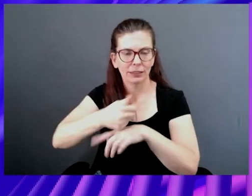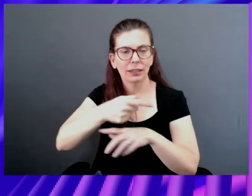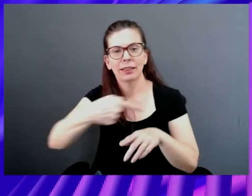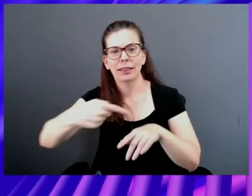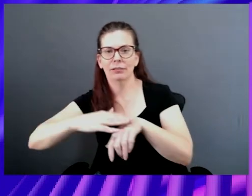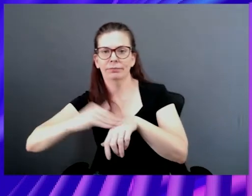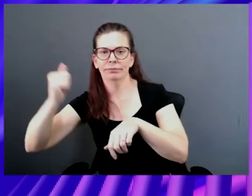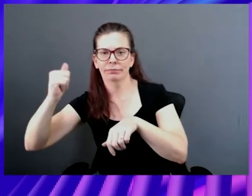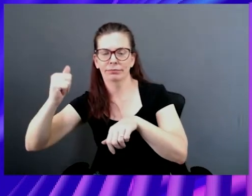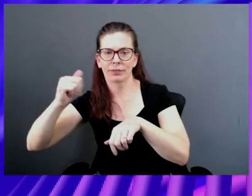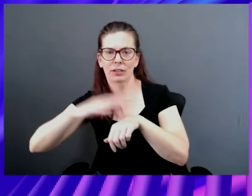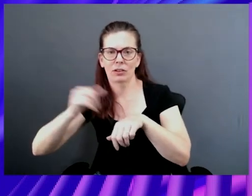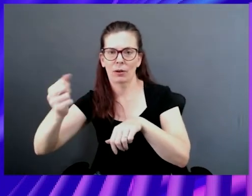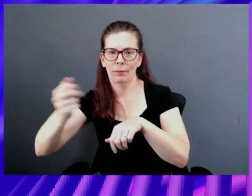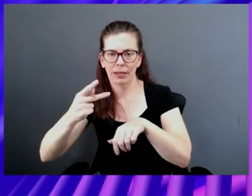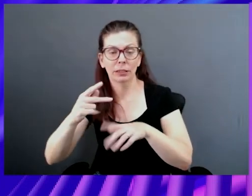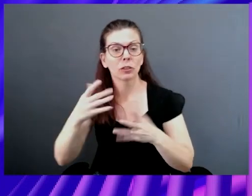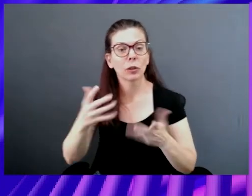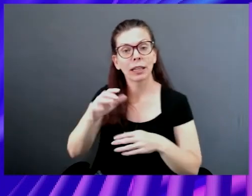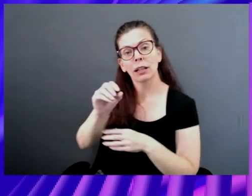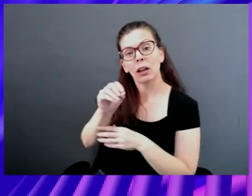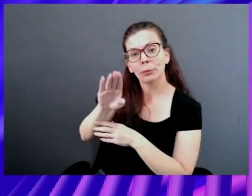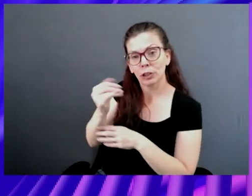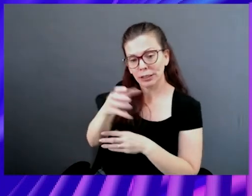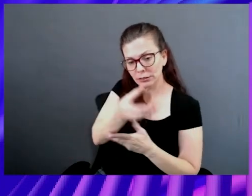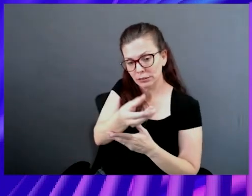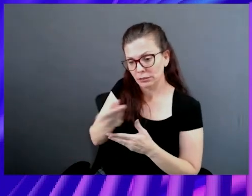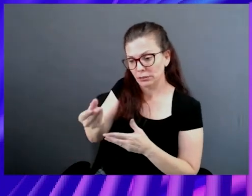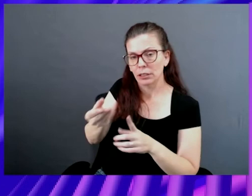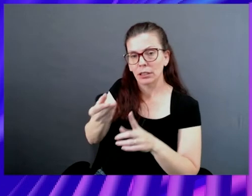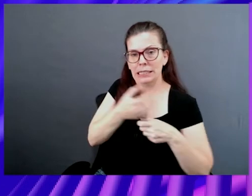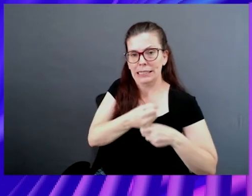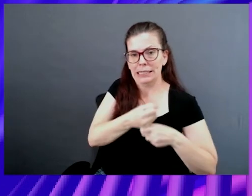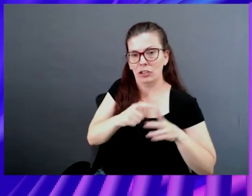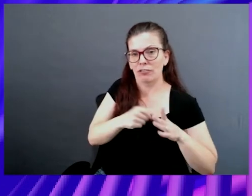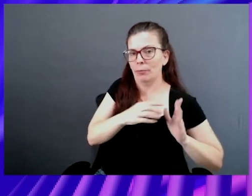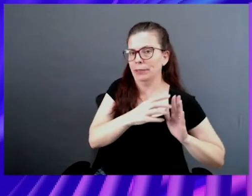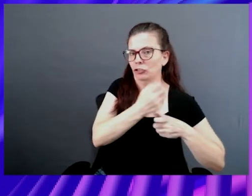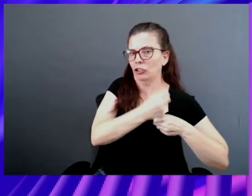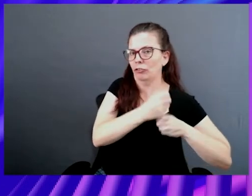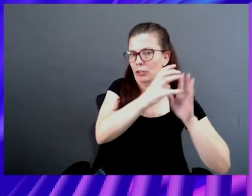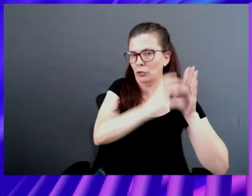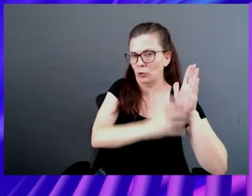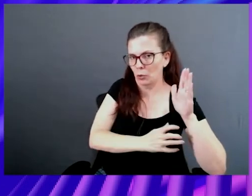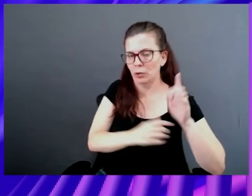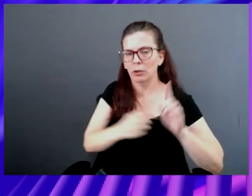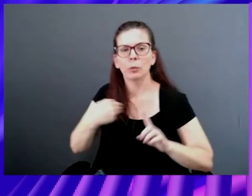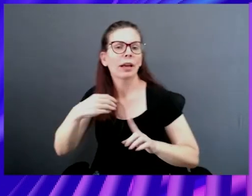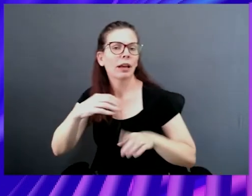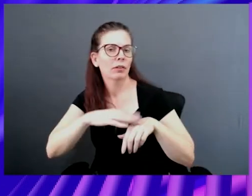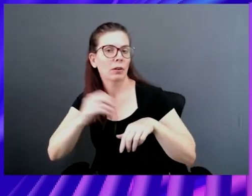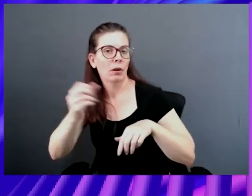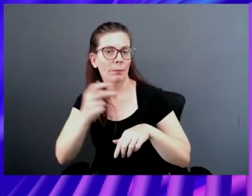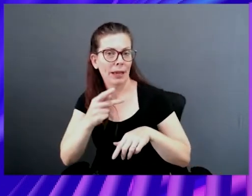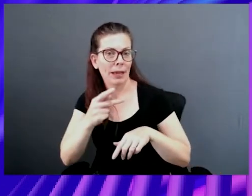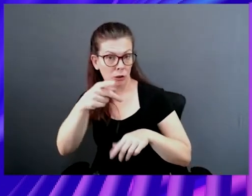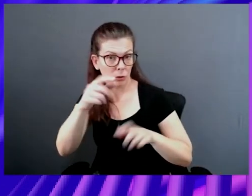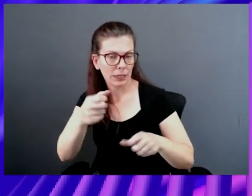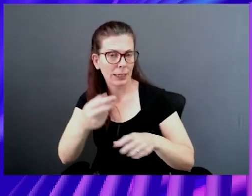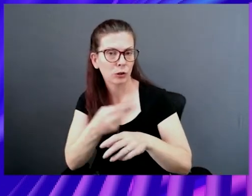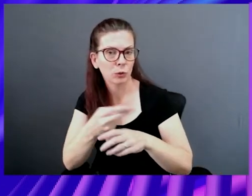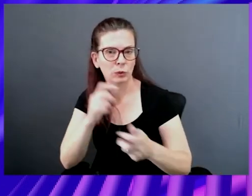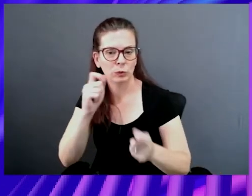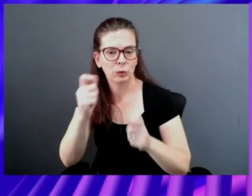So once that object is initiated from our generated code, there's a callback you can use to customize that